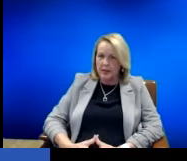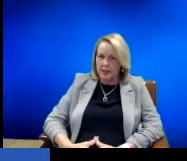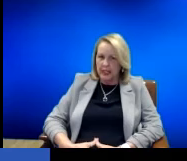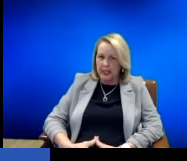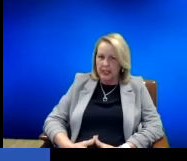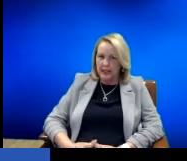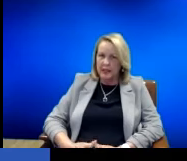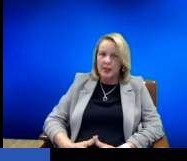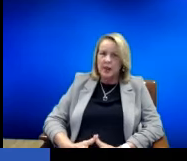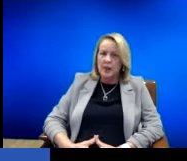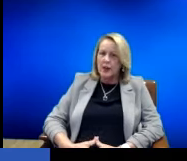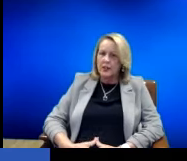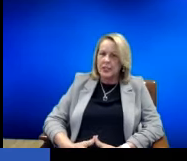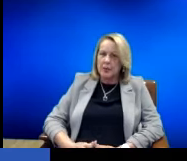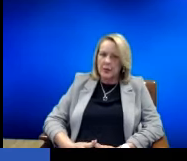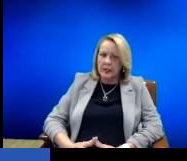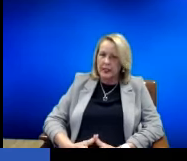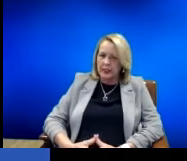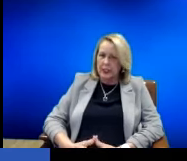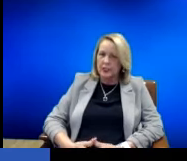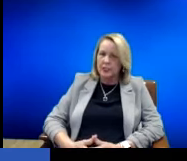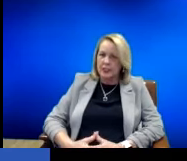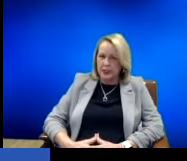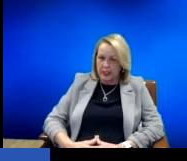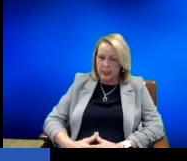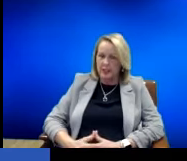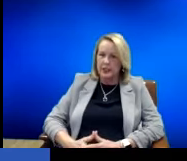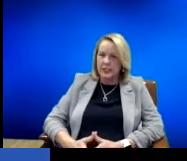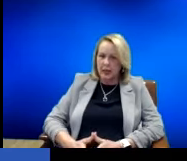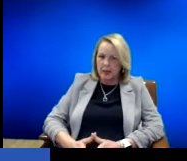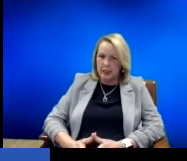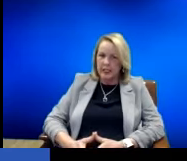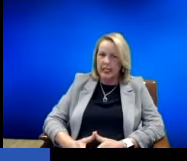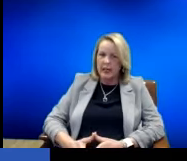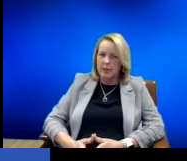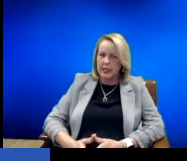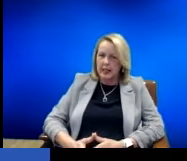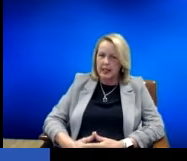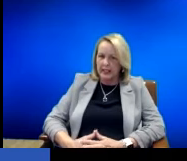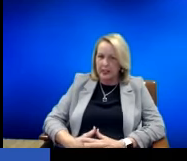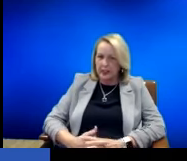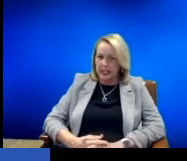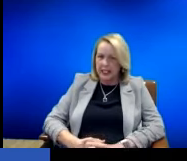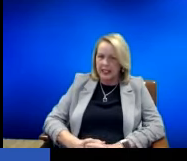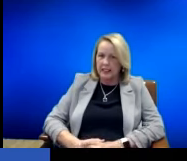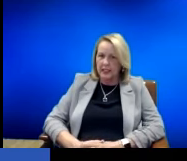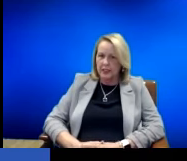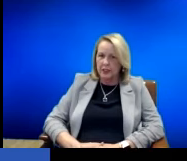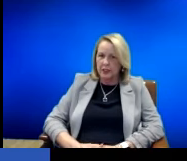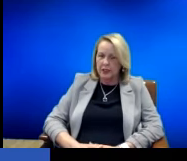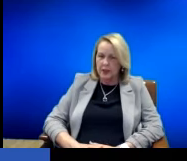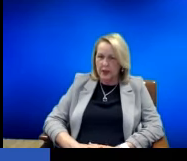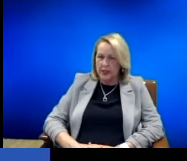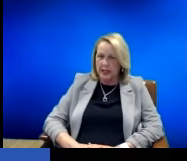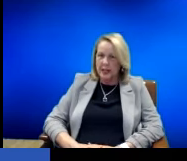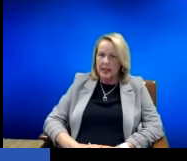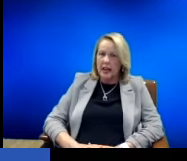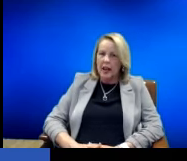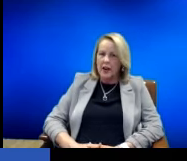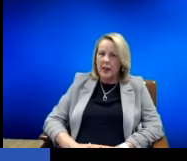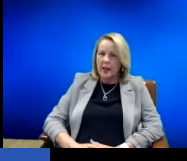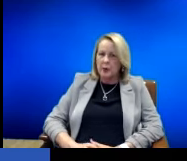authority over an account, or someone who just chooses to establish an account but not exercise signature